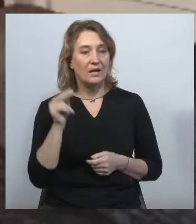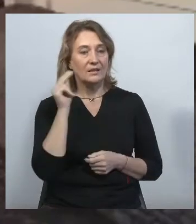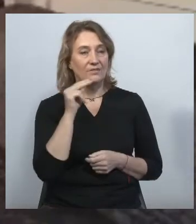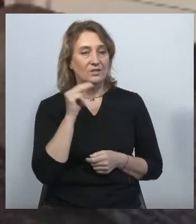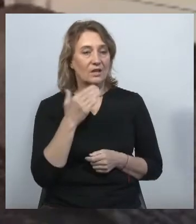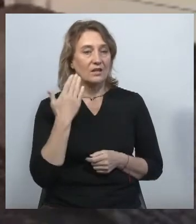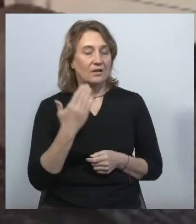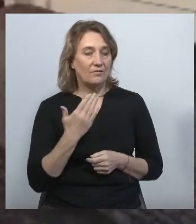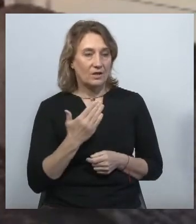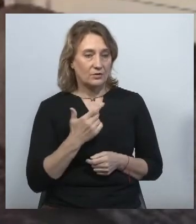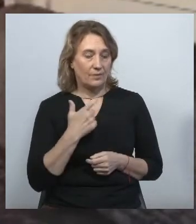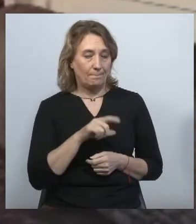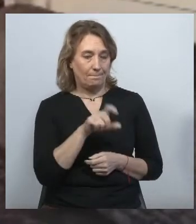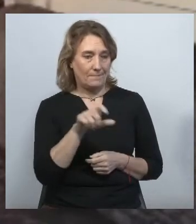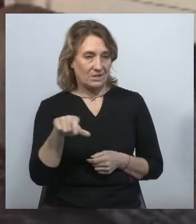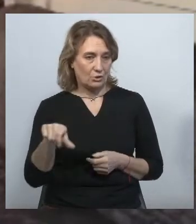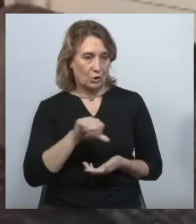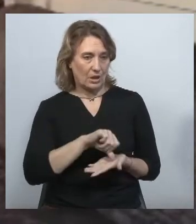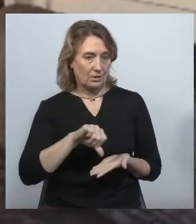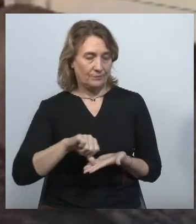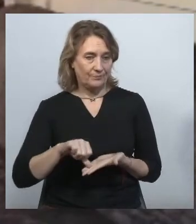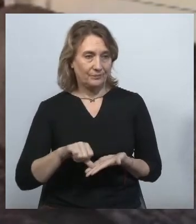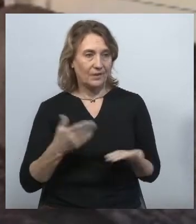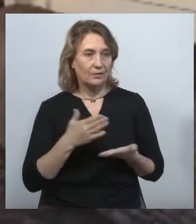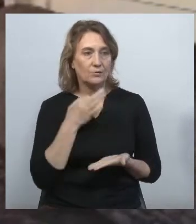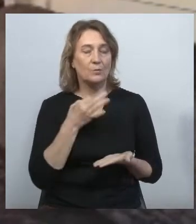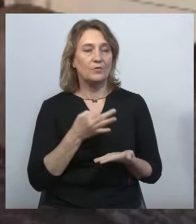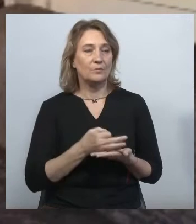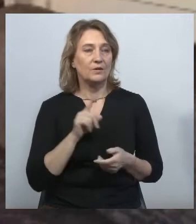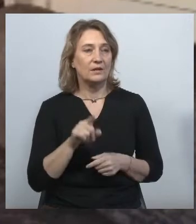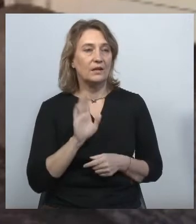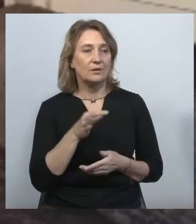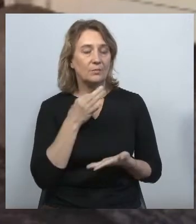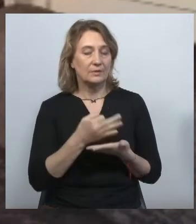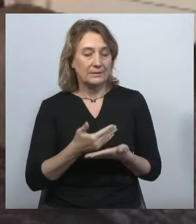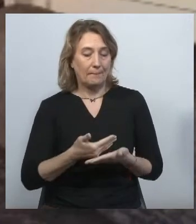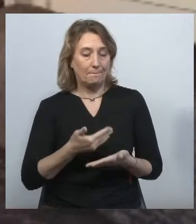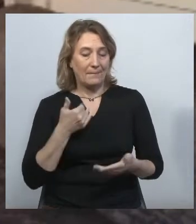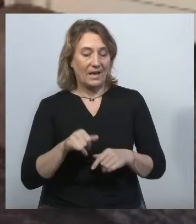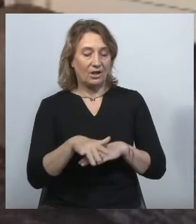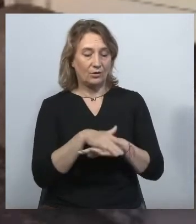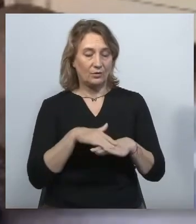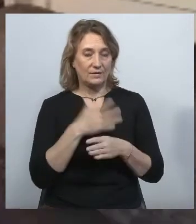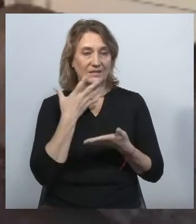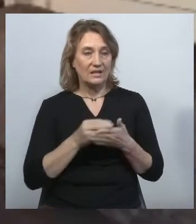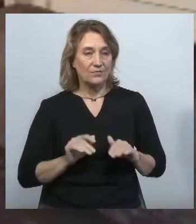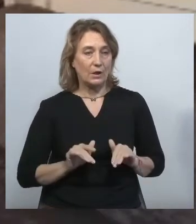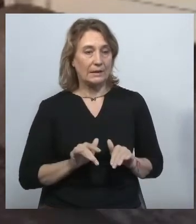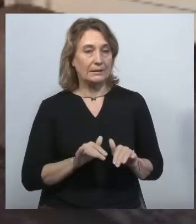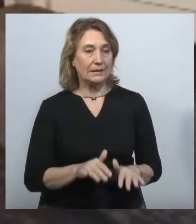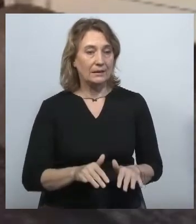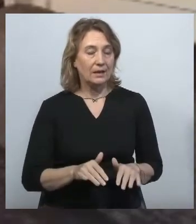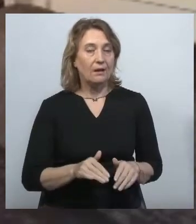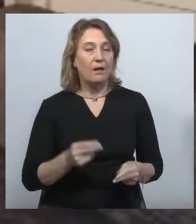they will be answerable to the public for what they do. And their first critic and their greatest critic will be the internal